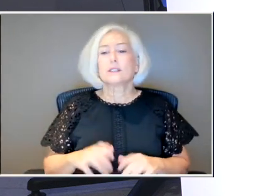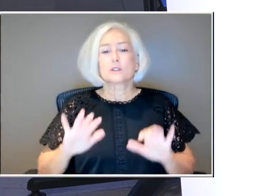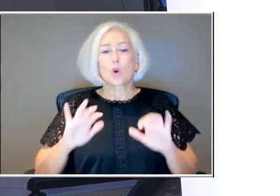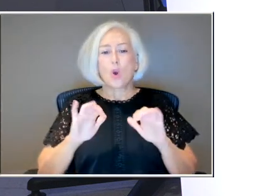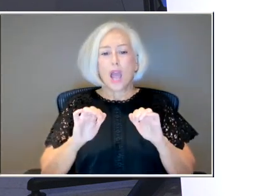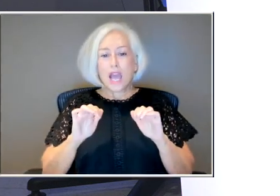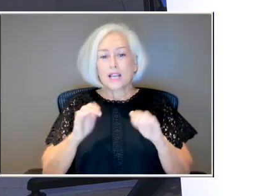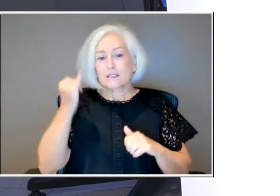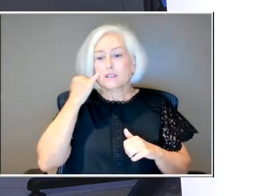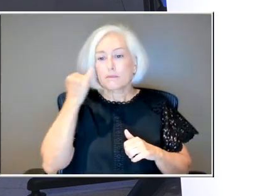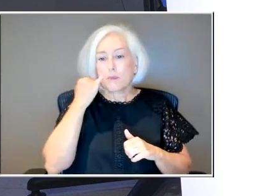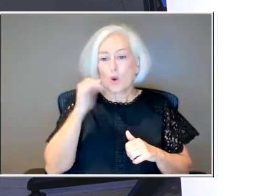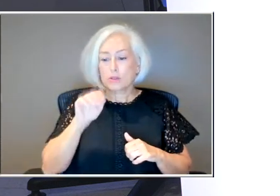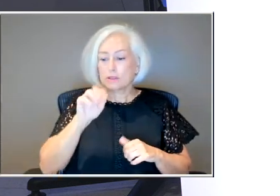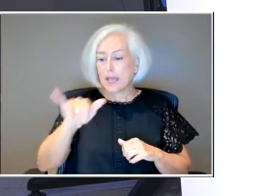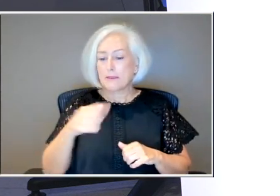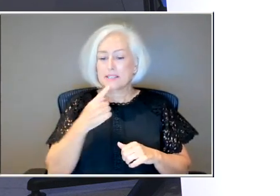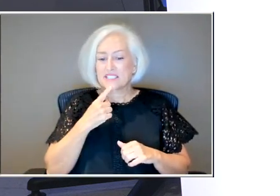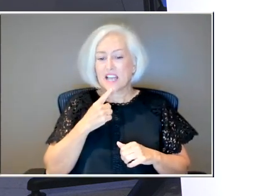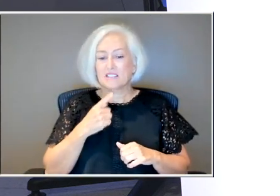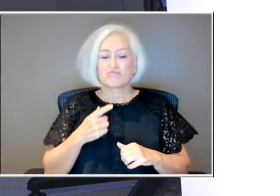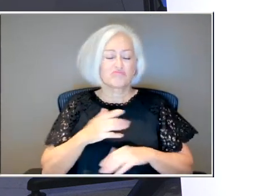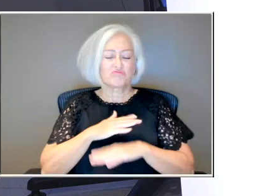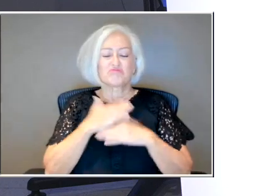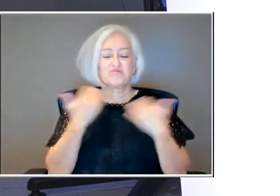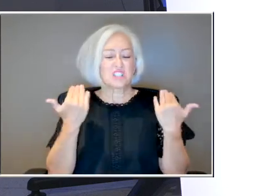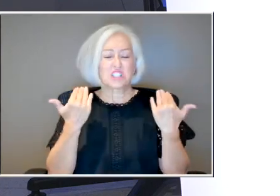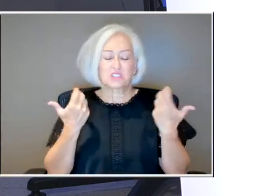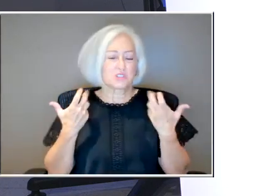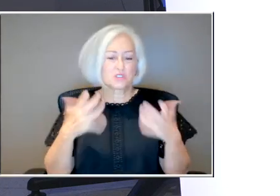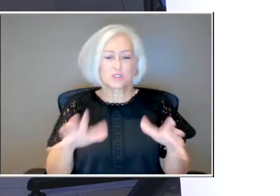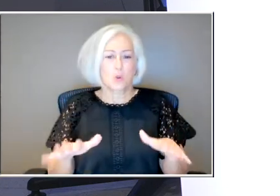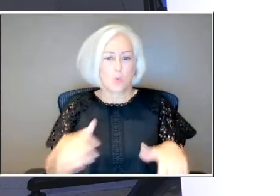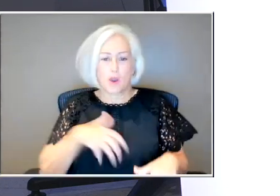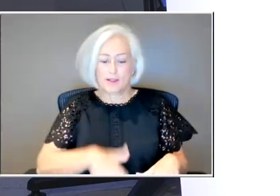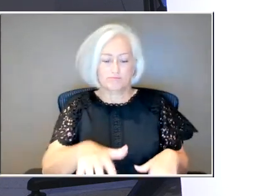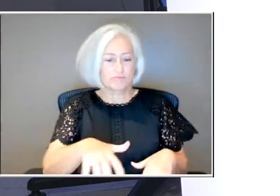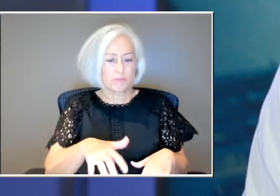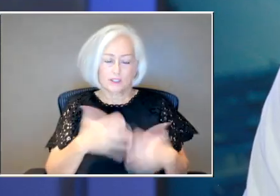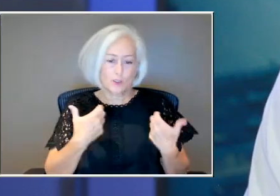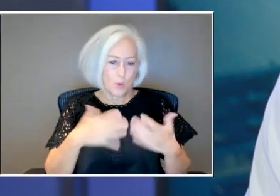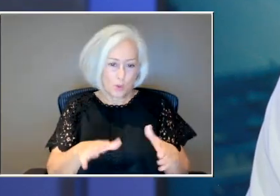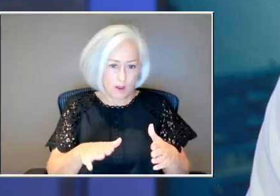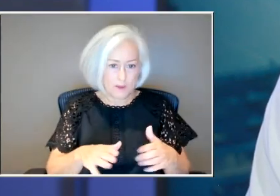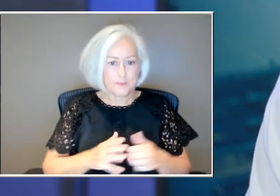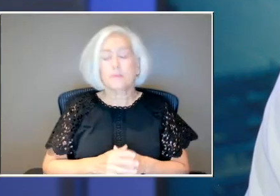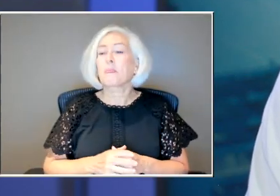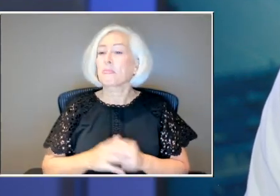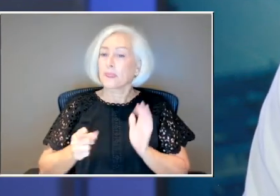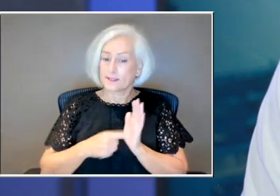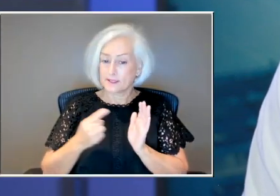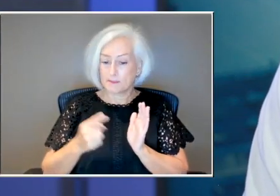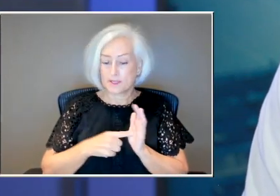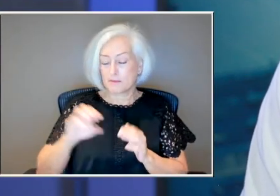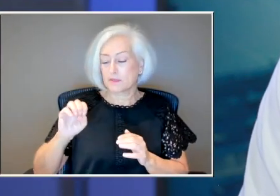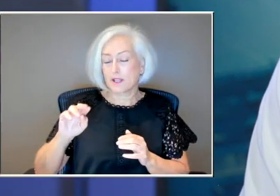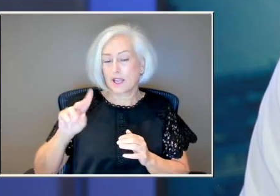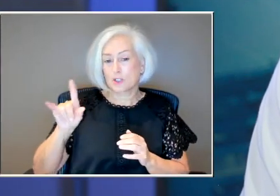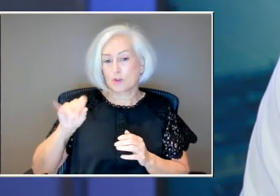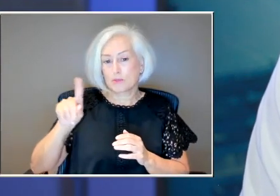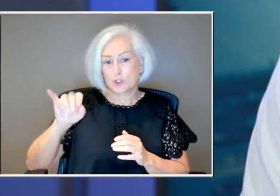like Abby said, hey, I'm done having kids, or I don't want kids? Sure. So sometimes with endometriosis, in addition to removing the